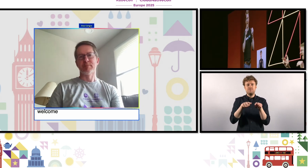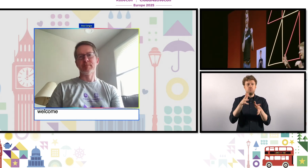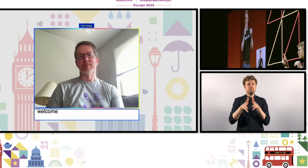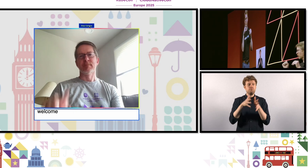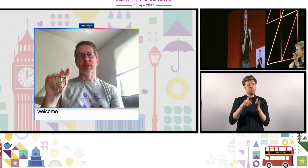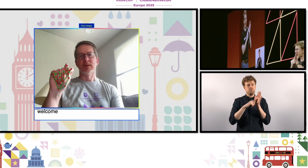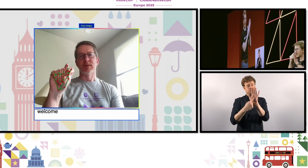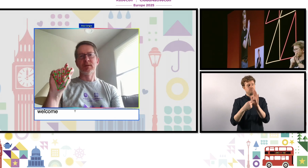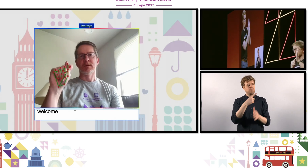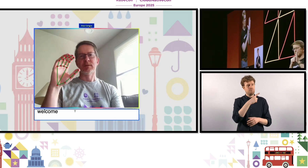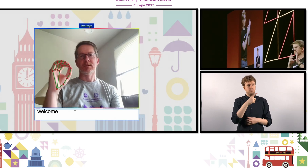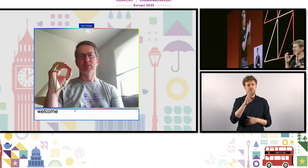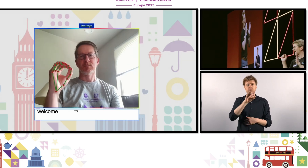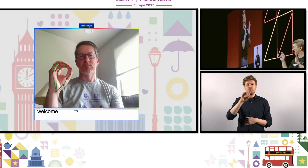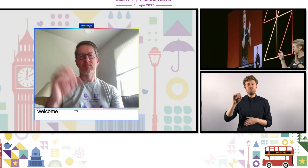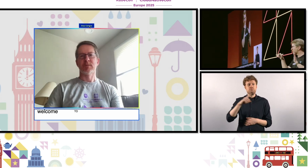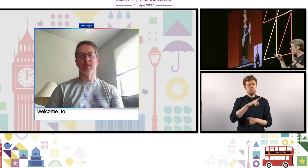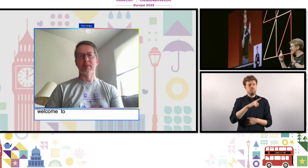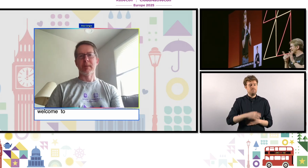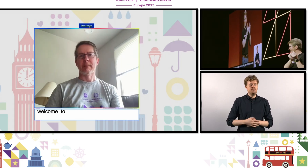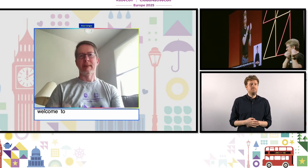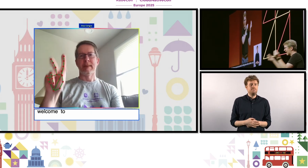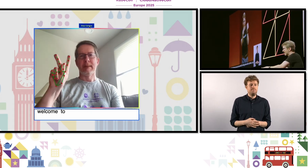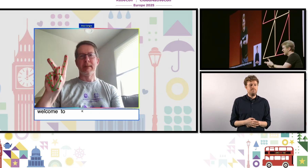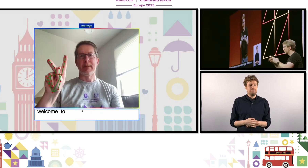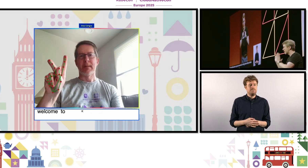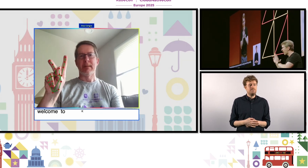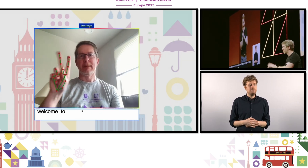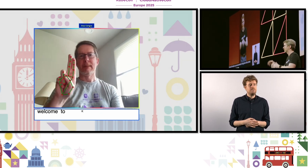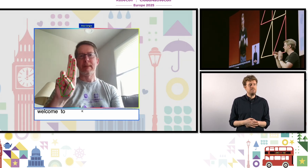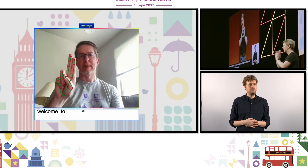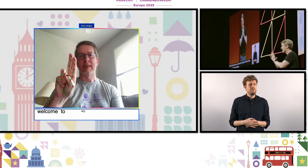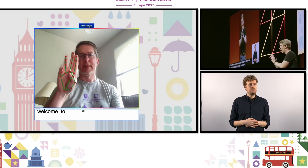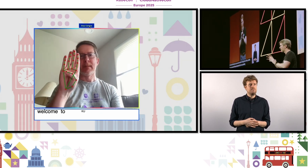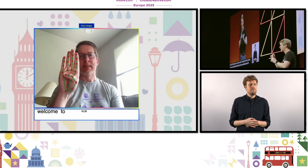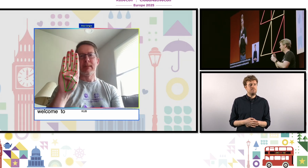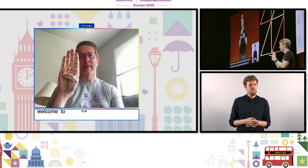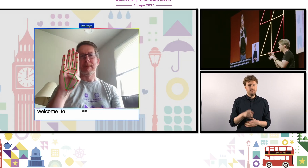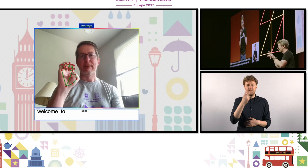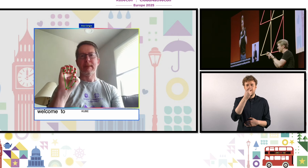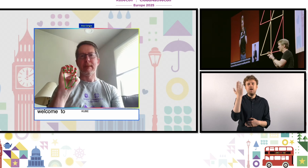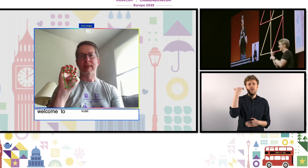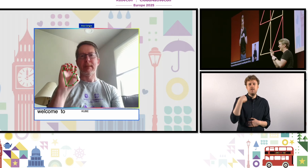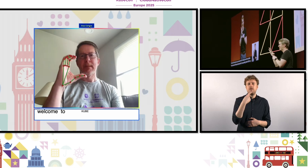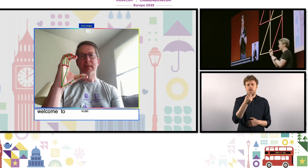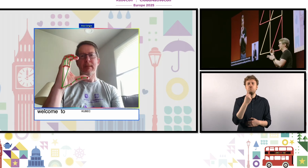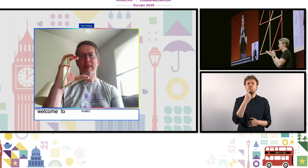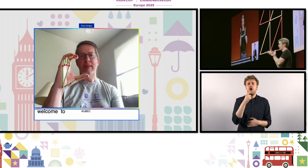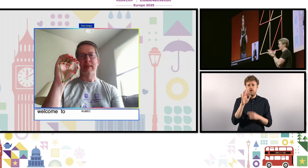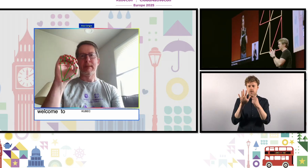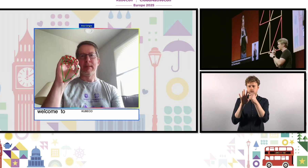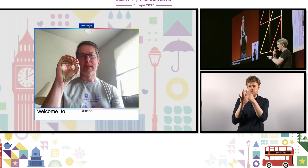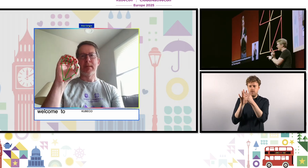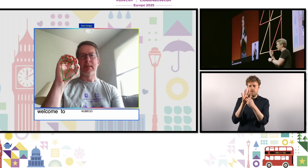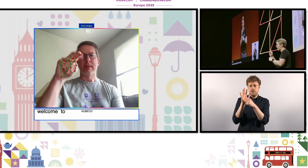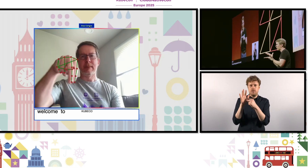You can see all of those landmarks that I was speaking about with the X, Y, and Z. Those are being passed to the model, and